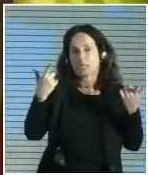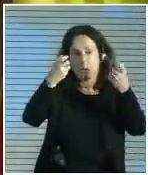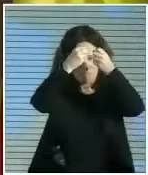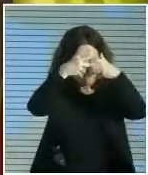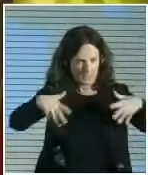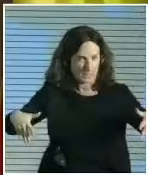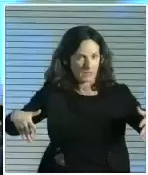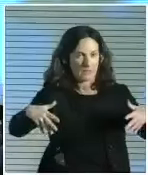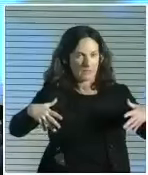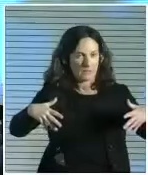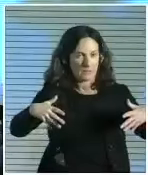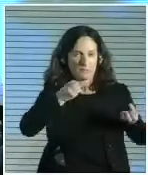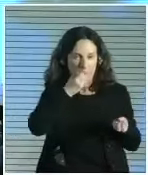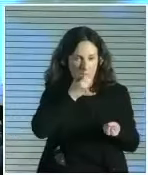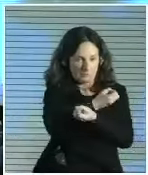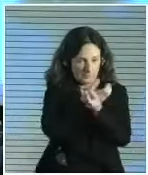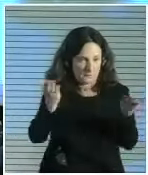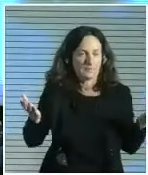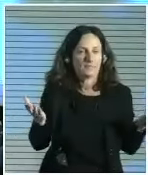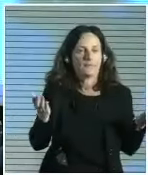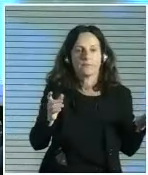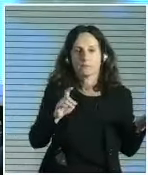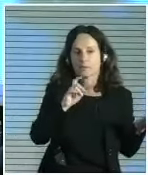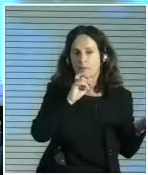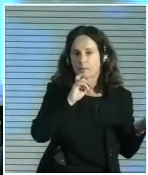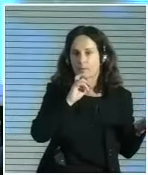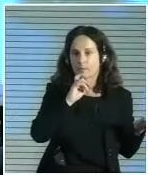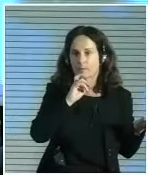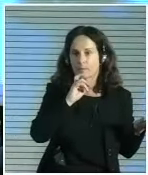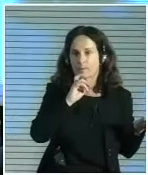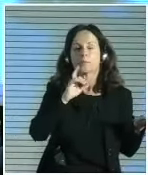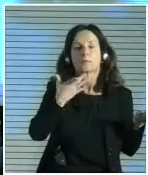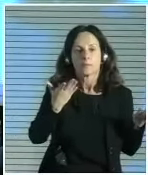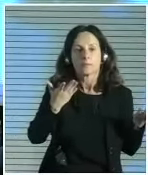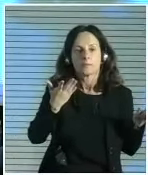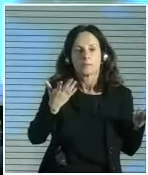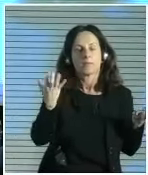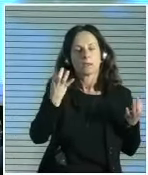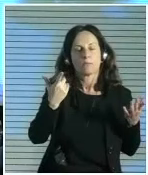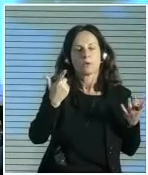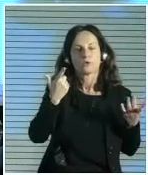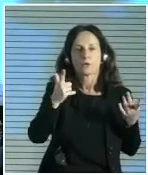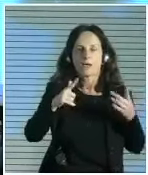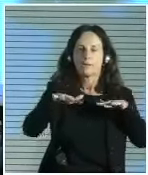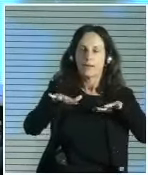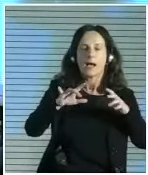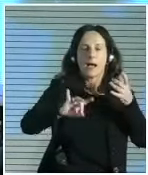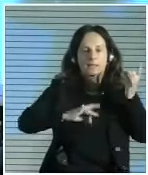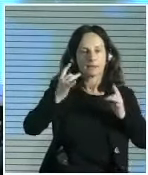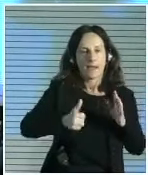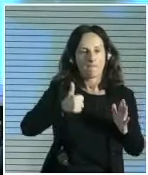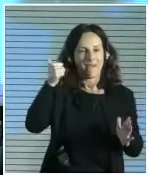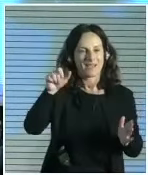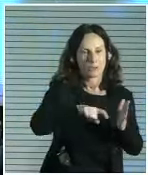the importance of stakeholder engagement, which is a key element. It has been mentioned in many of the panels